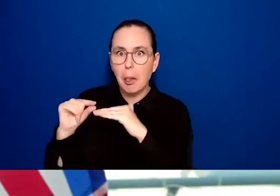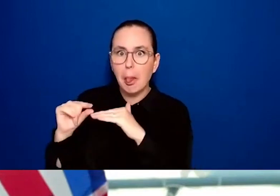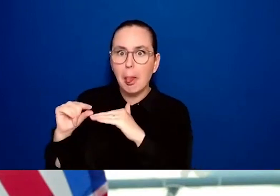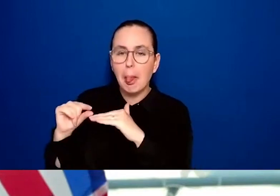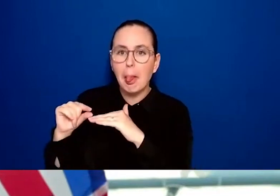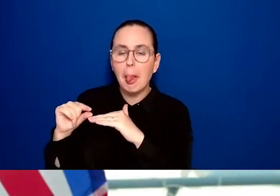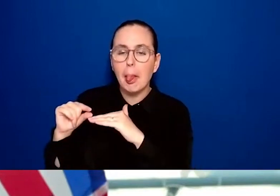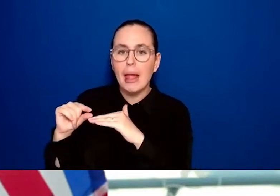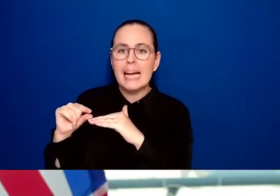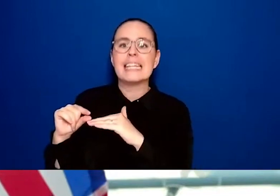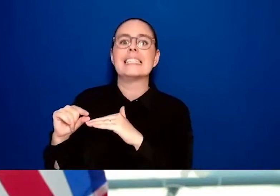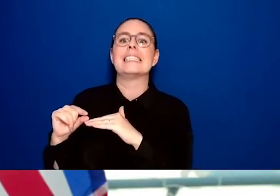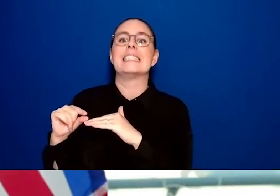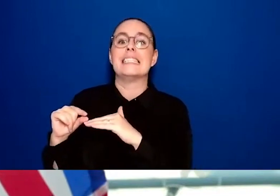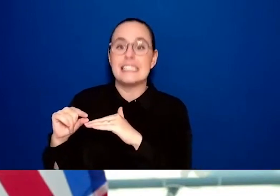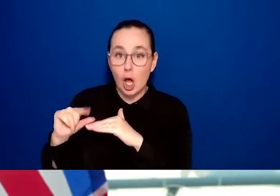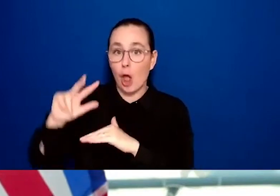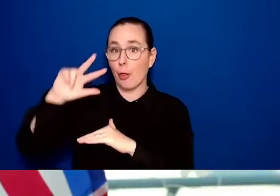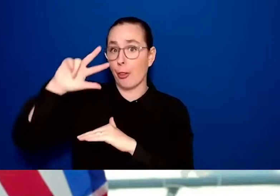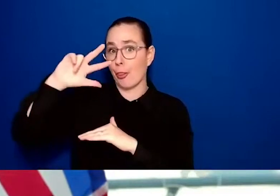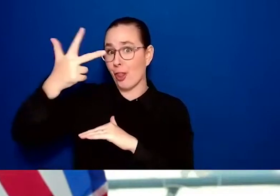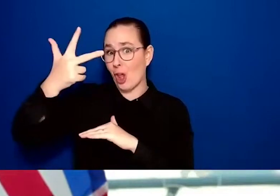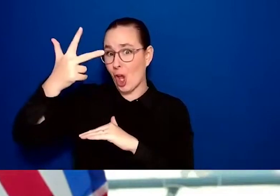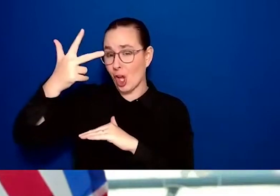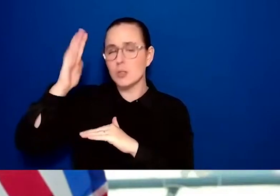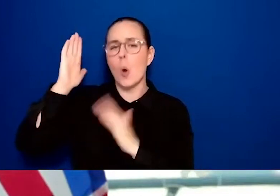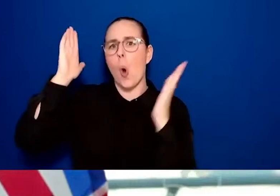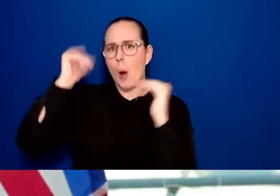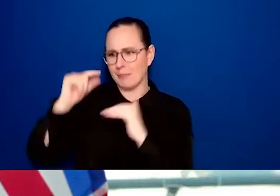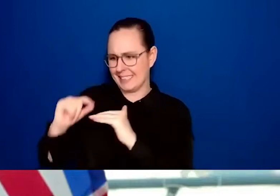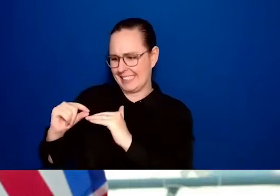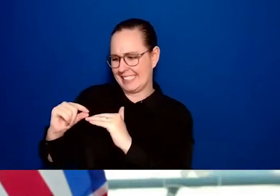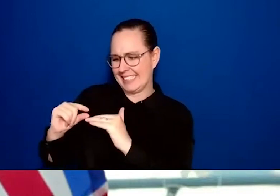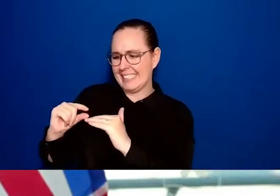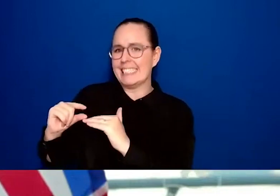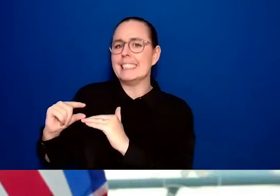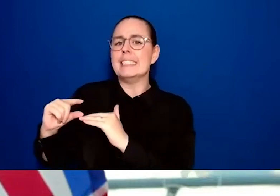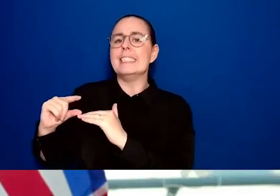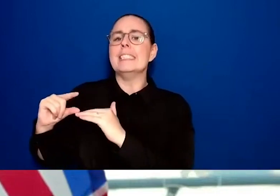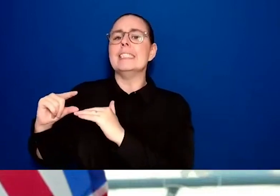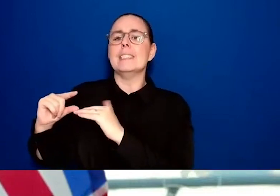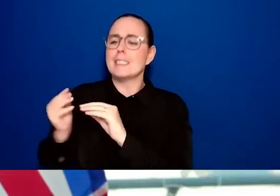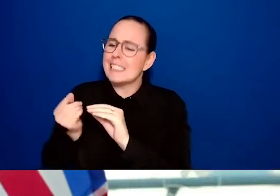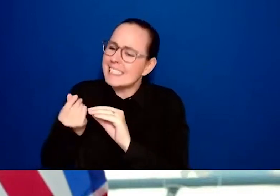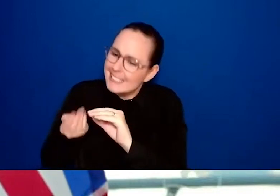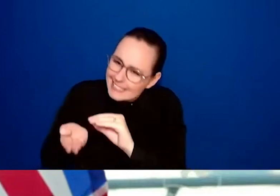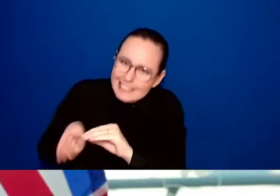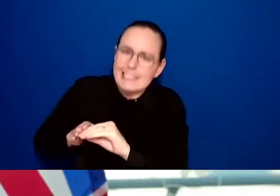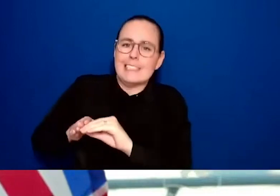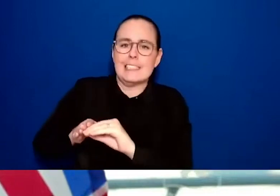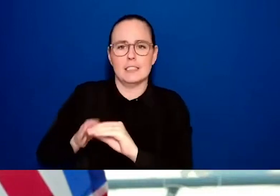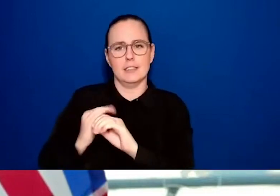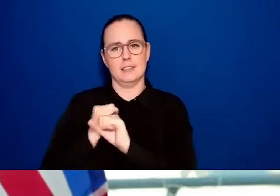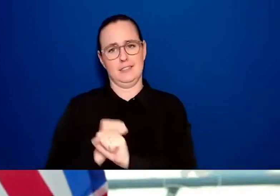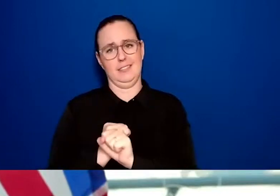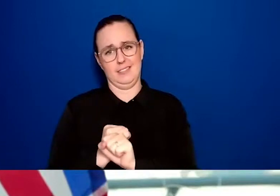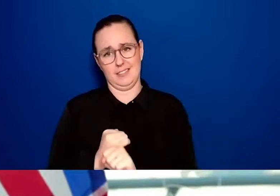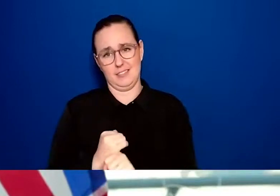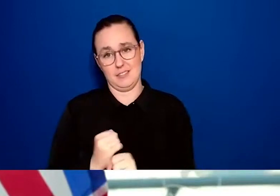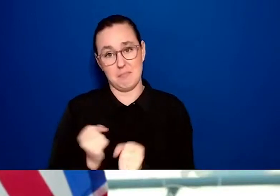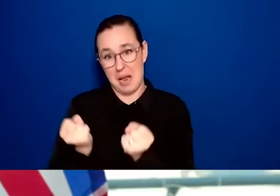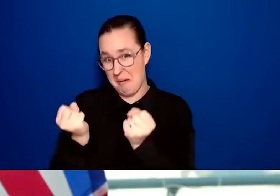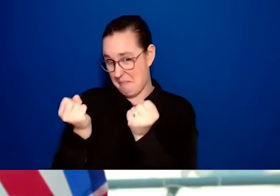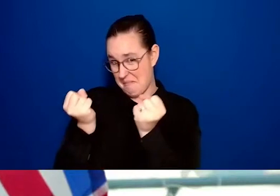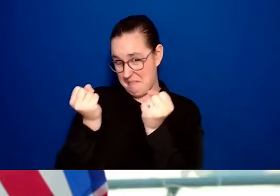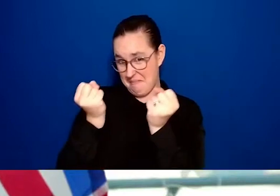3 doses. So that's good, but it still means there's a proportion of severely immune compromised people who don't get